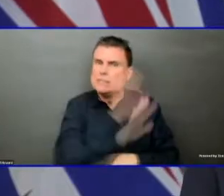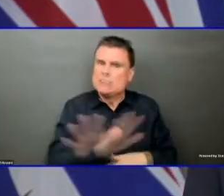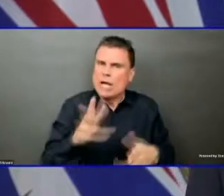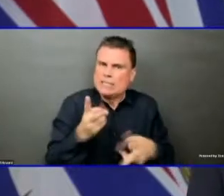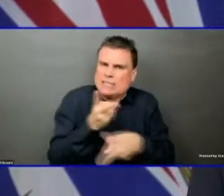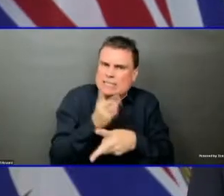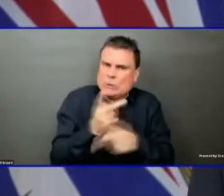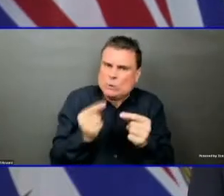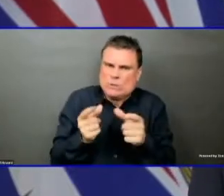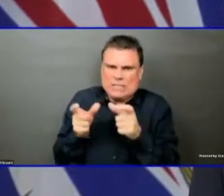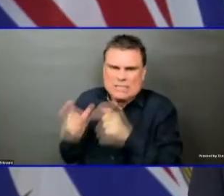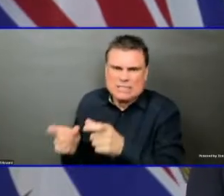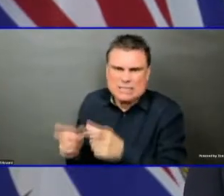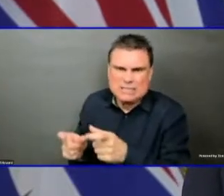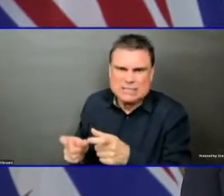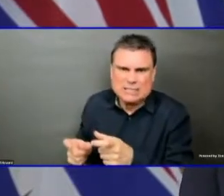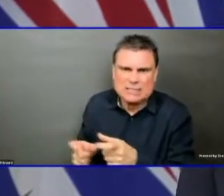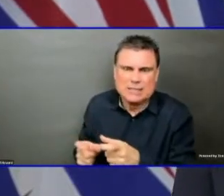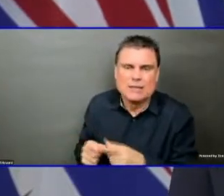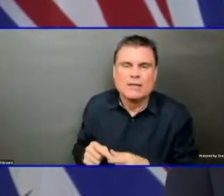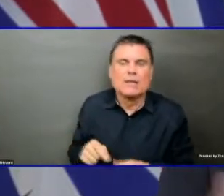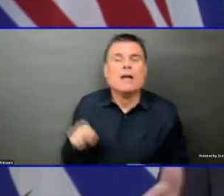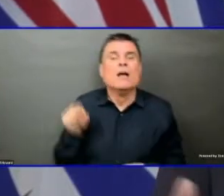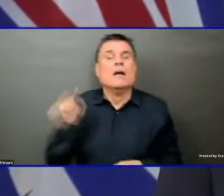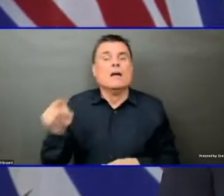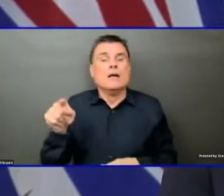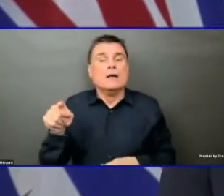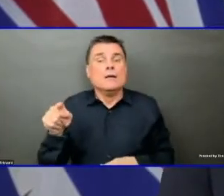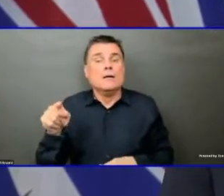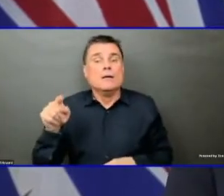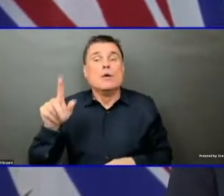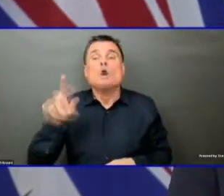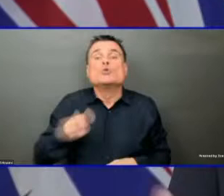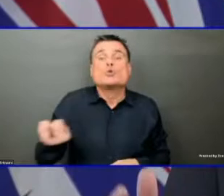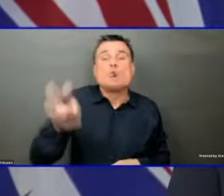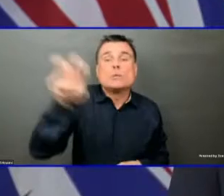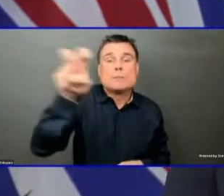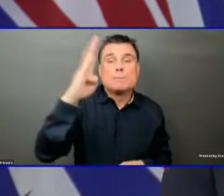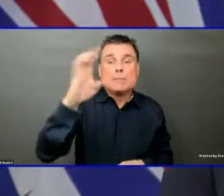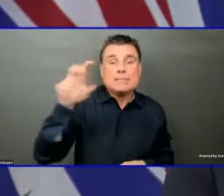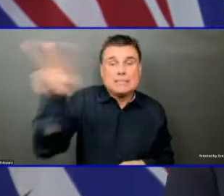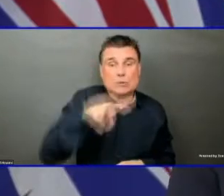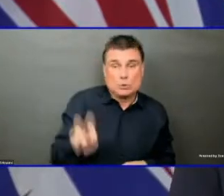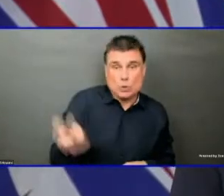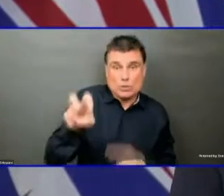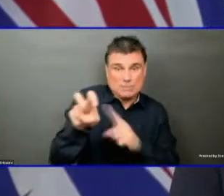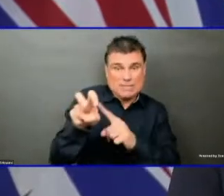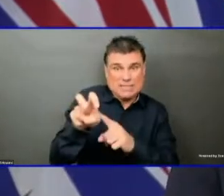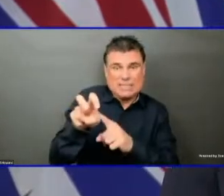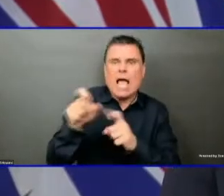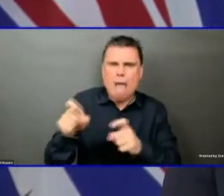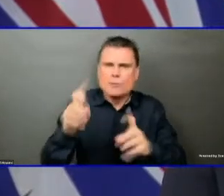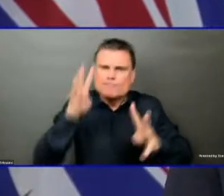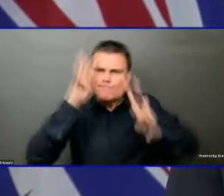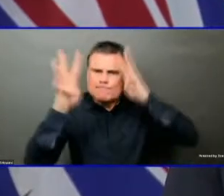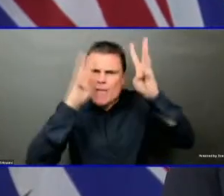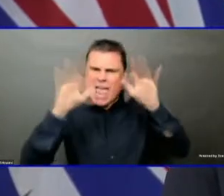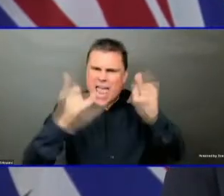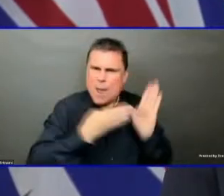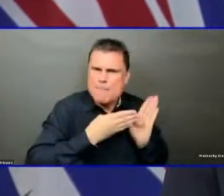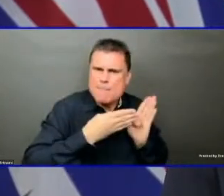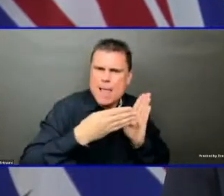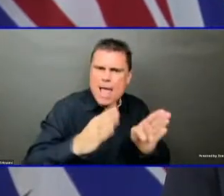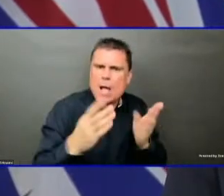out its full action plan. I think the ministry and a provincial one next week to reduce transmission, which is important